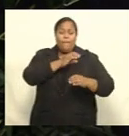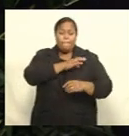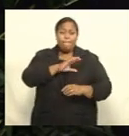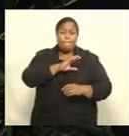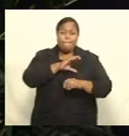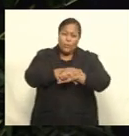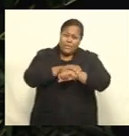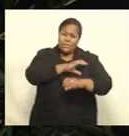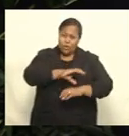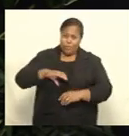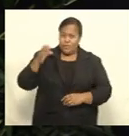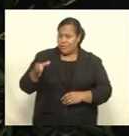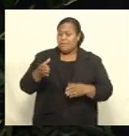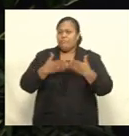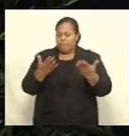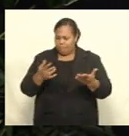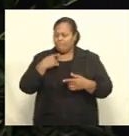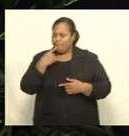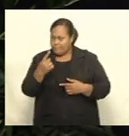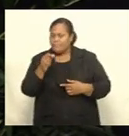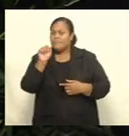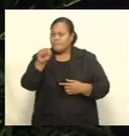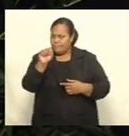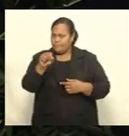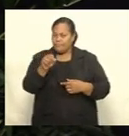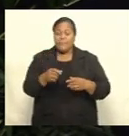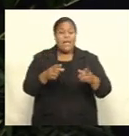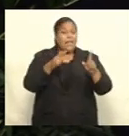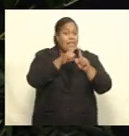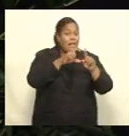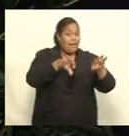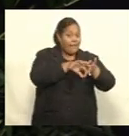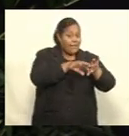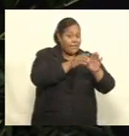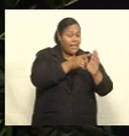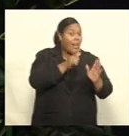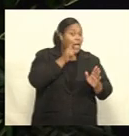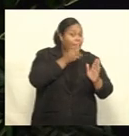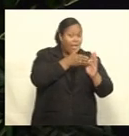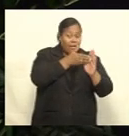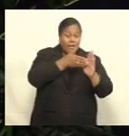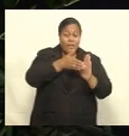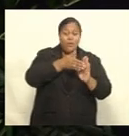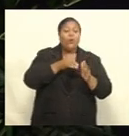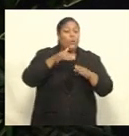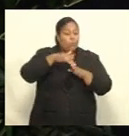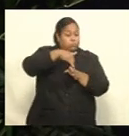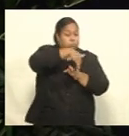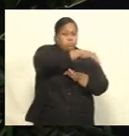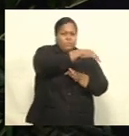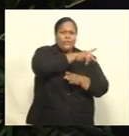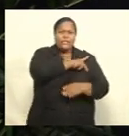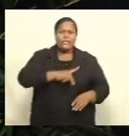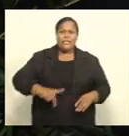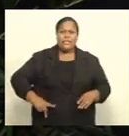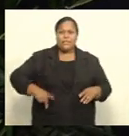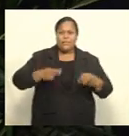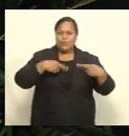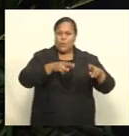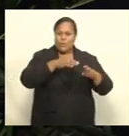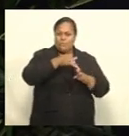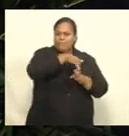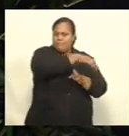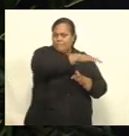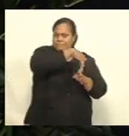enforced starting from the checkpoint in the Lena Bay Silami to Longani and Sawani along the Kings Road, as well